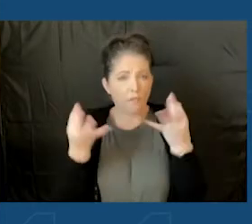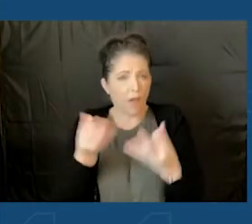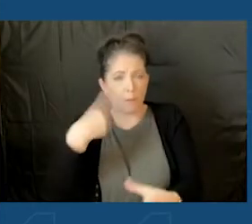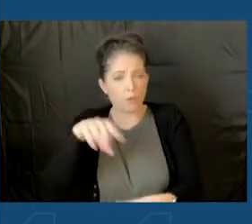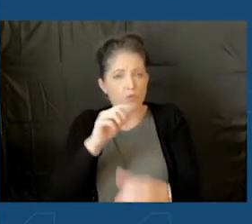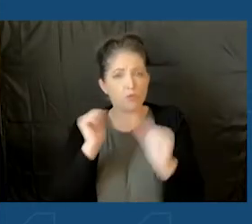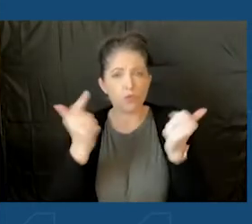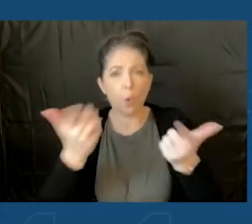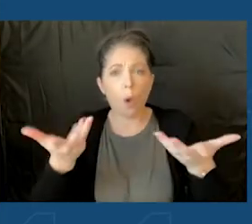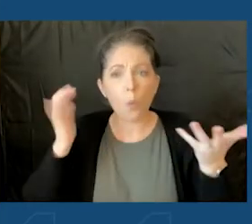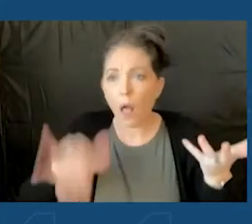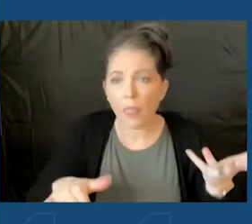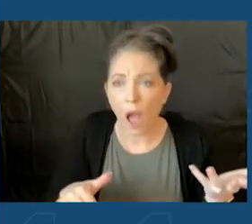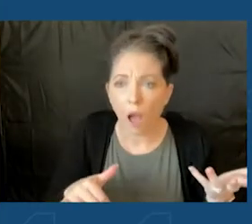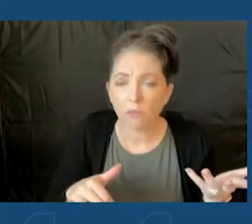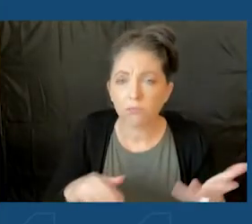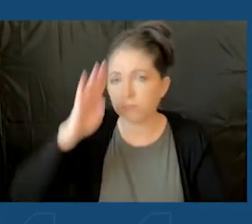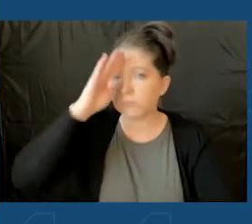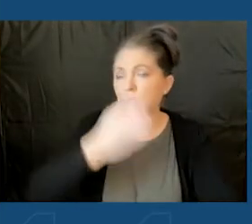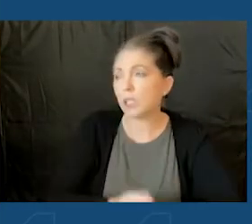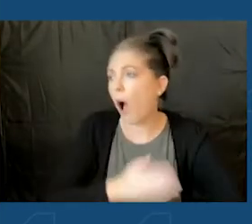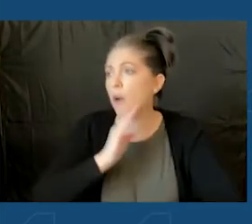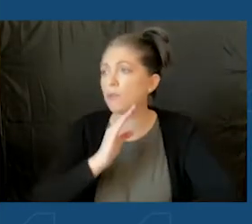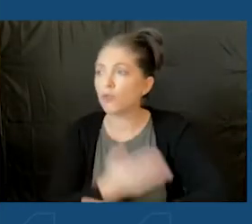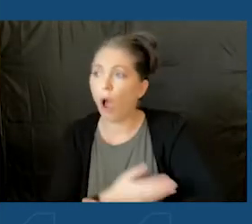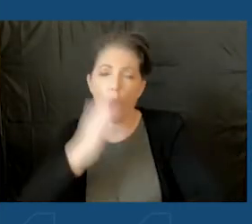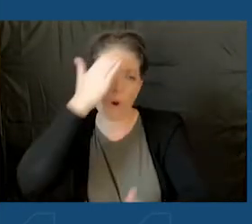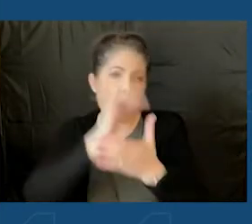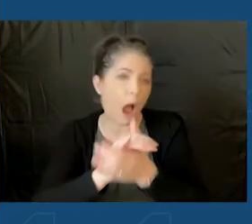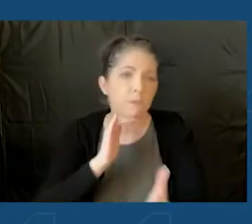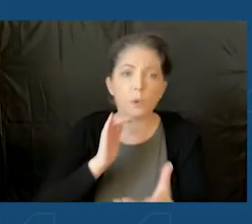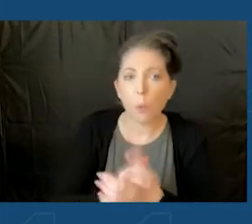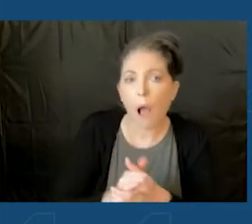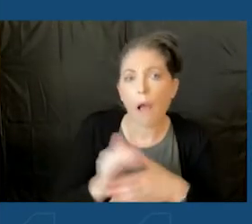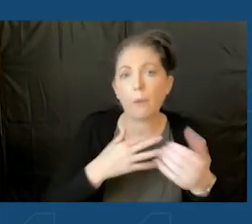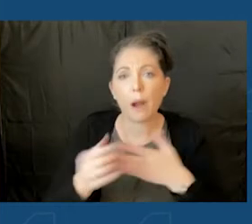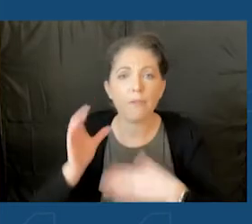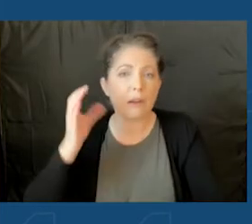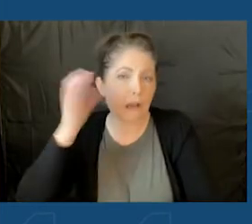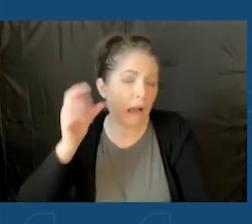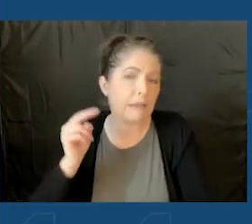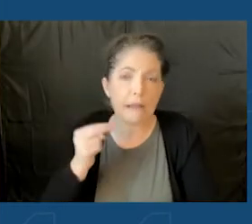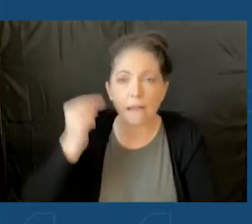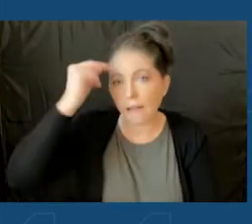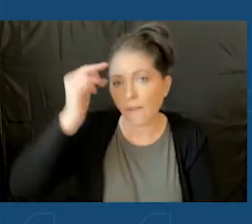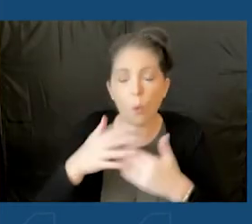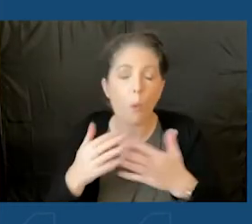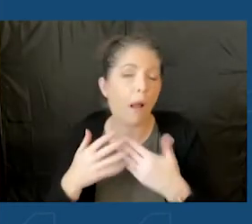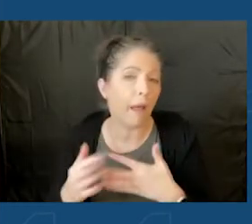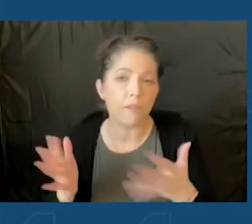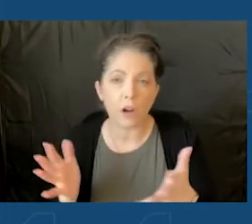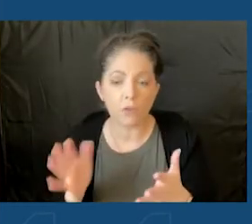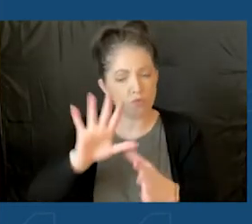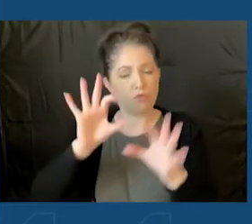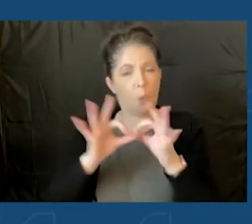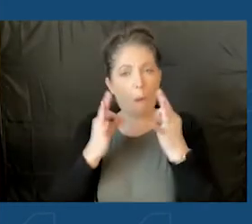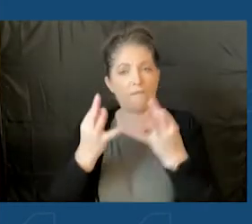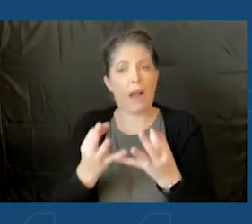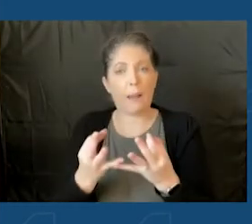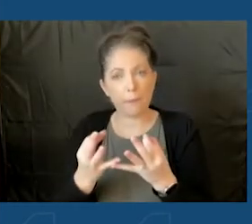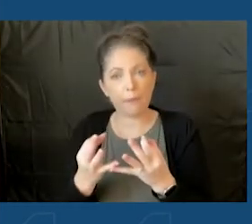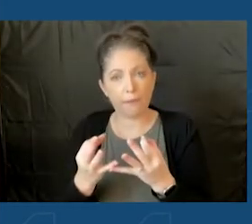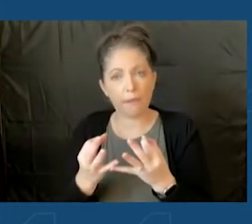it's your son or your daughter, whether it's your husband or your wife, your cousin, your niece, your nephew, whatever the case might be, these are your family members and you want them